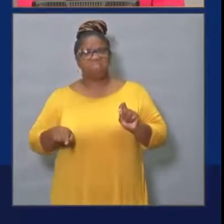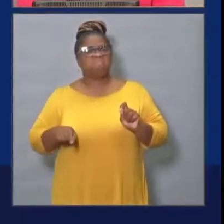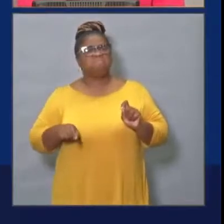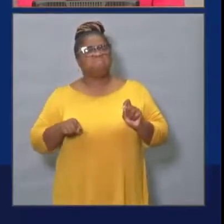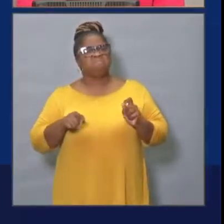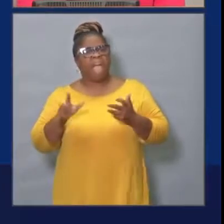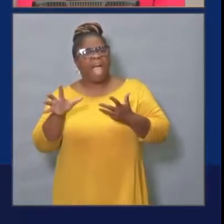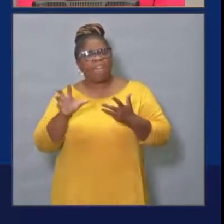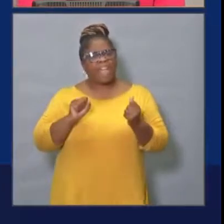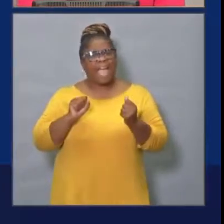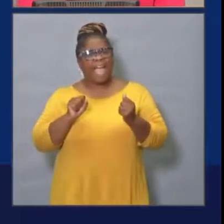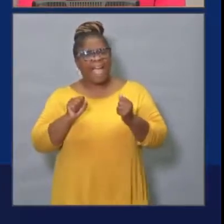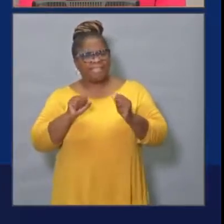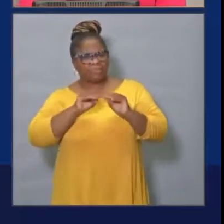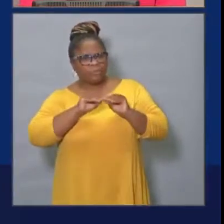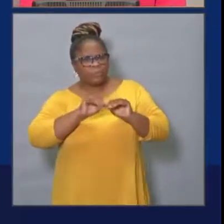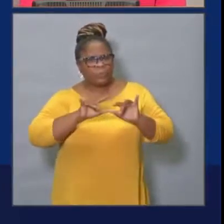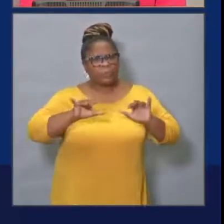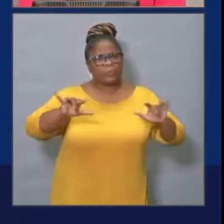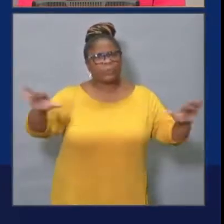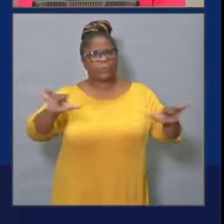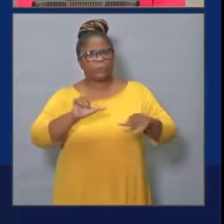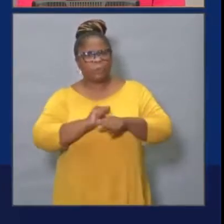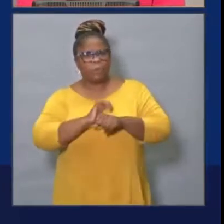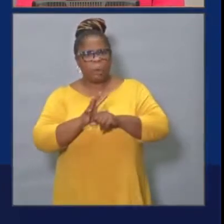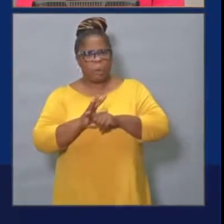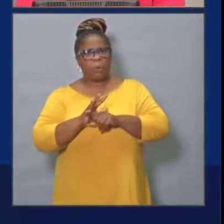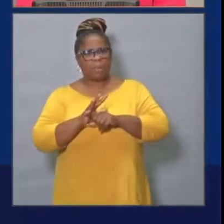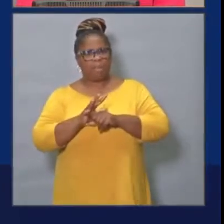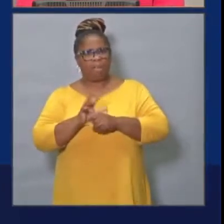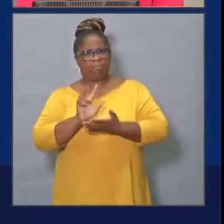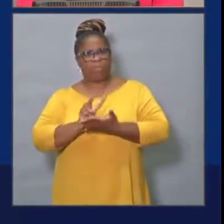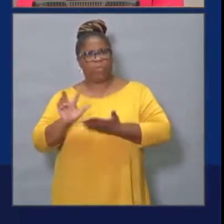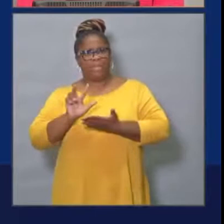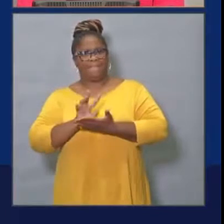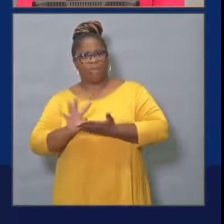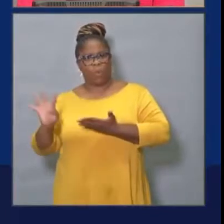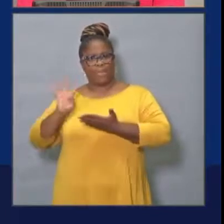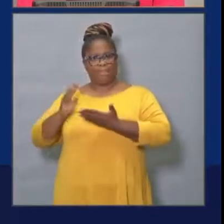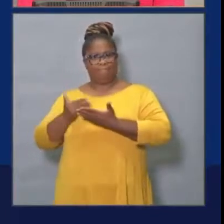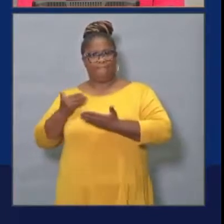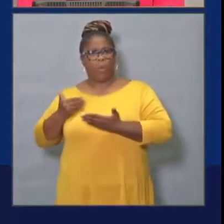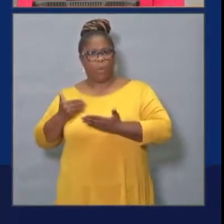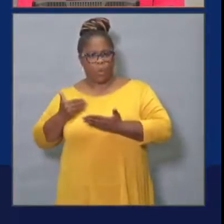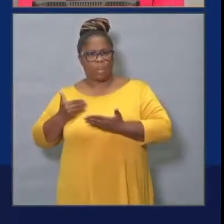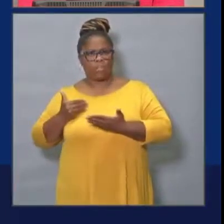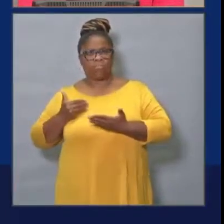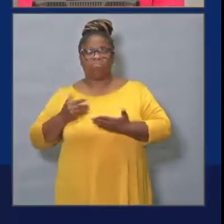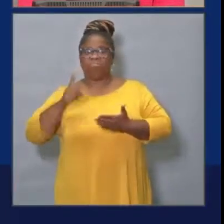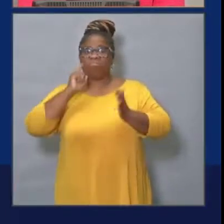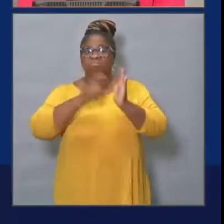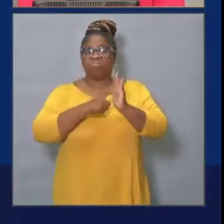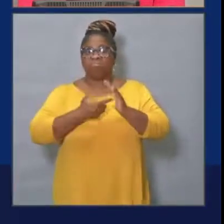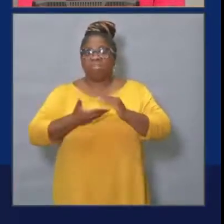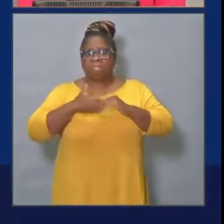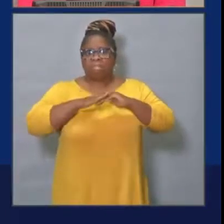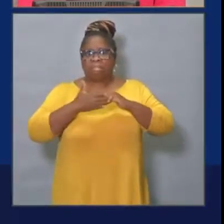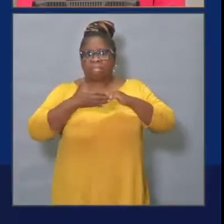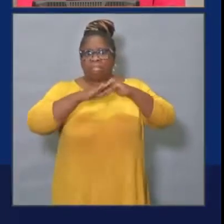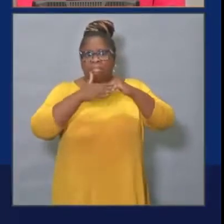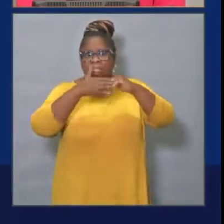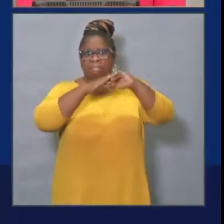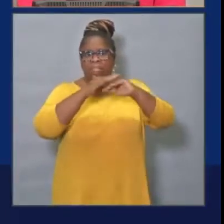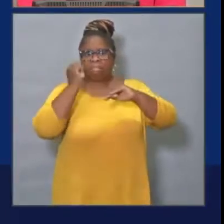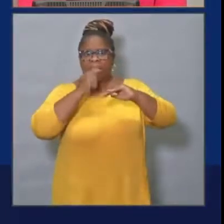the communities a few weeks, generally 3 or so weeks prior to that. The increase in daily hospitalizations